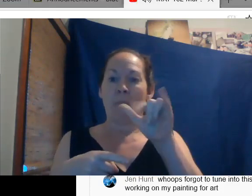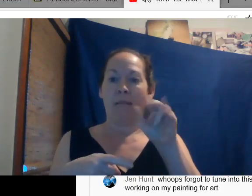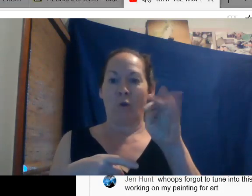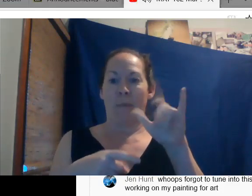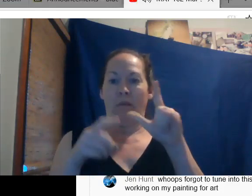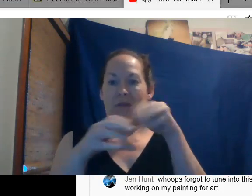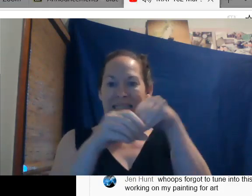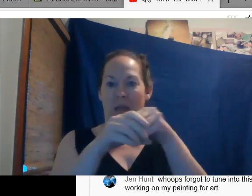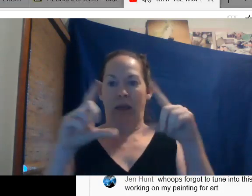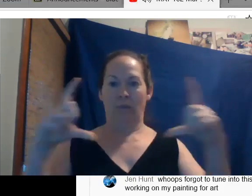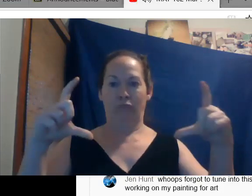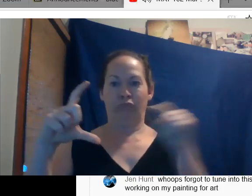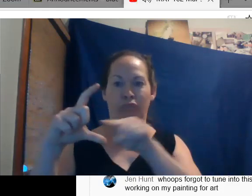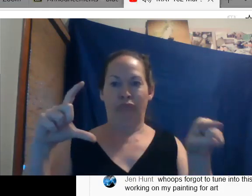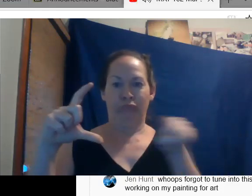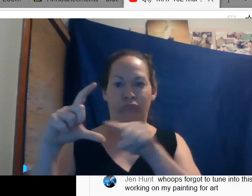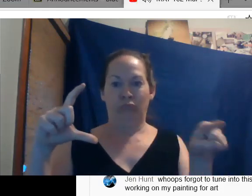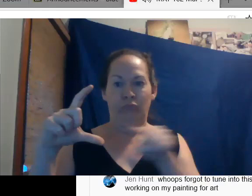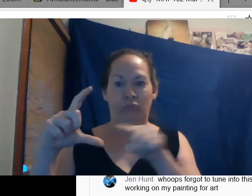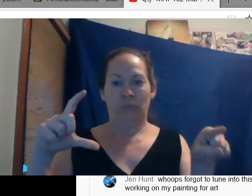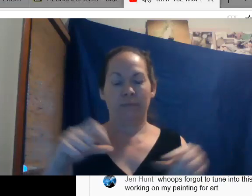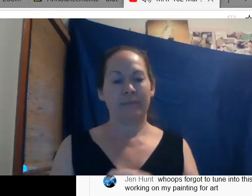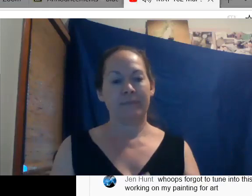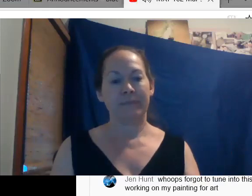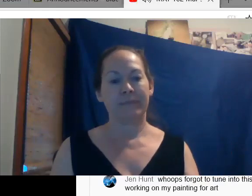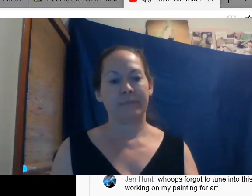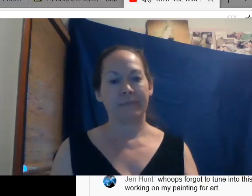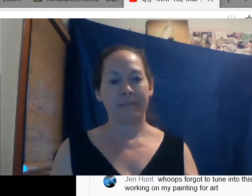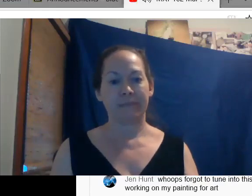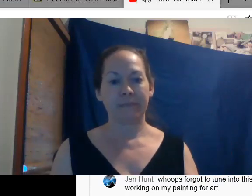So that's going from our answers to our polynomial.